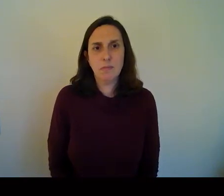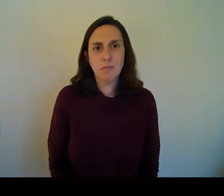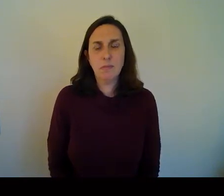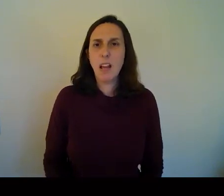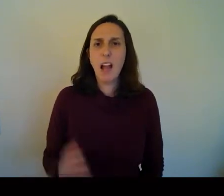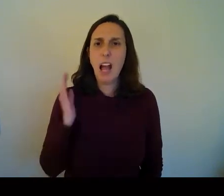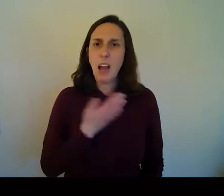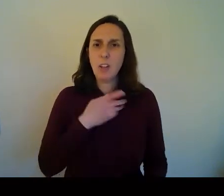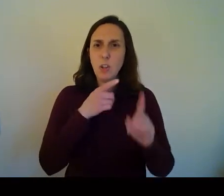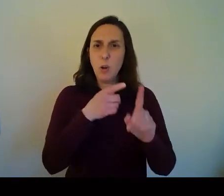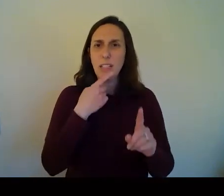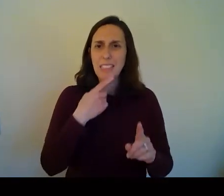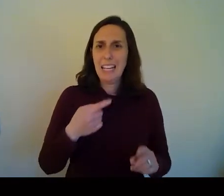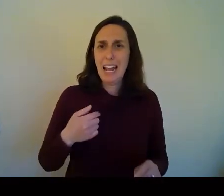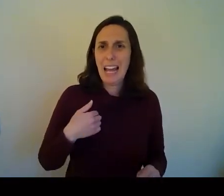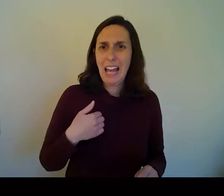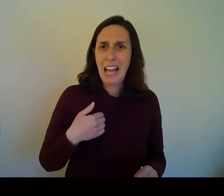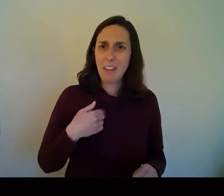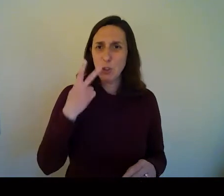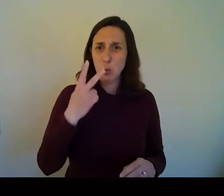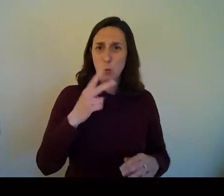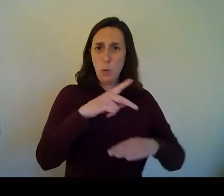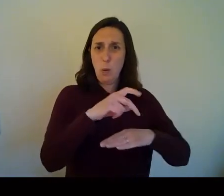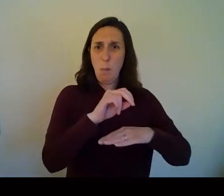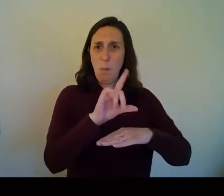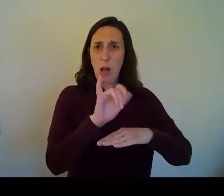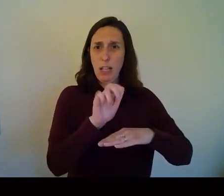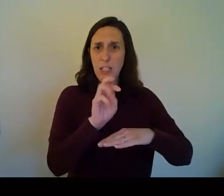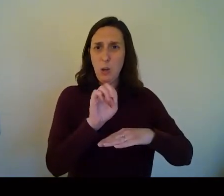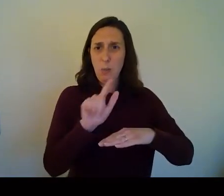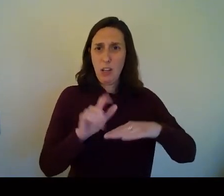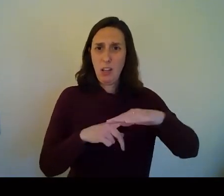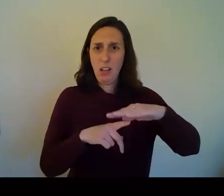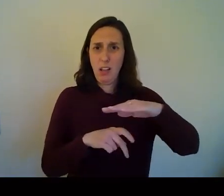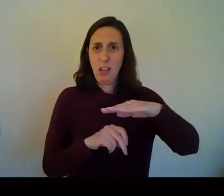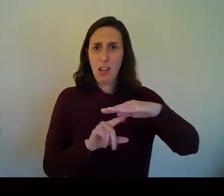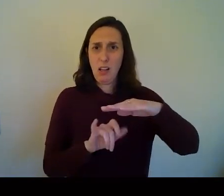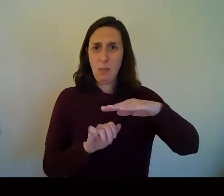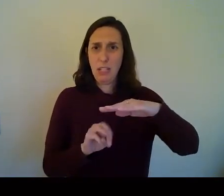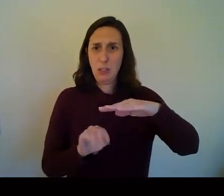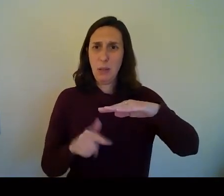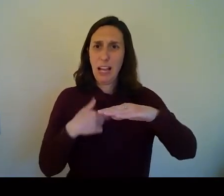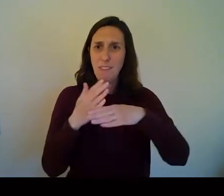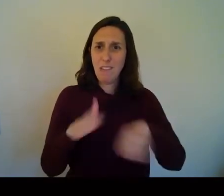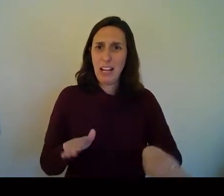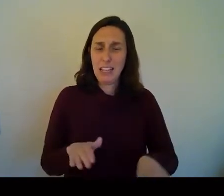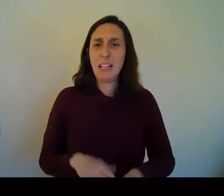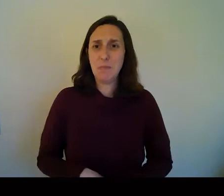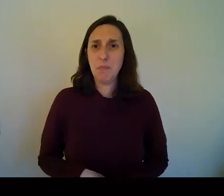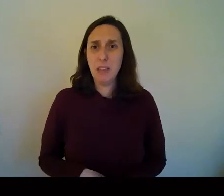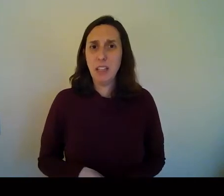two polynomials, I divided them by each other. Because we're going to do other mathematics with polynomials. This is a good idea to see